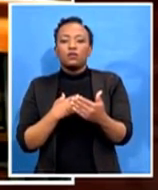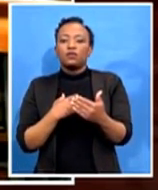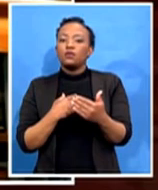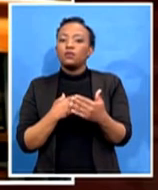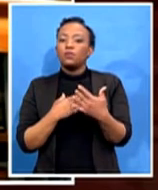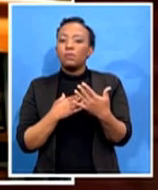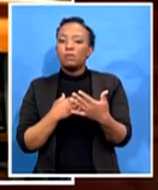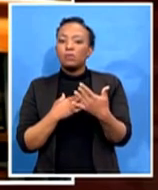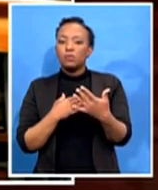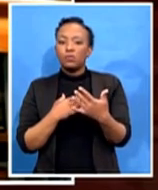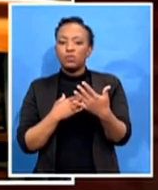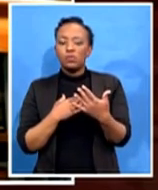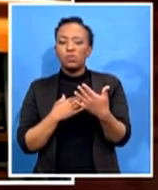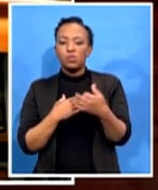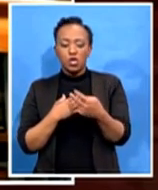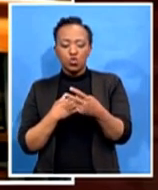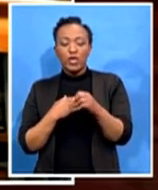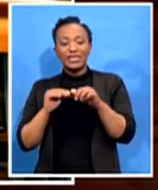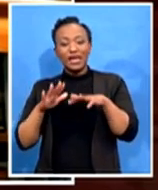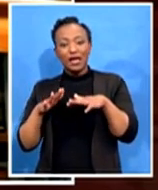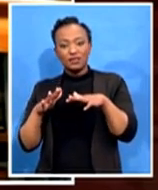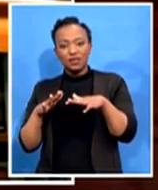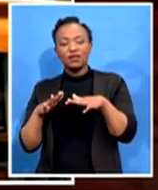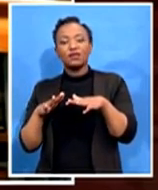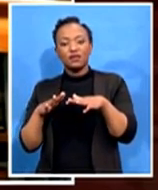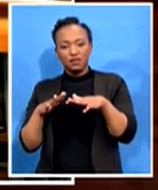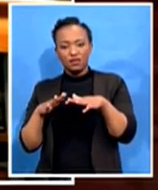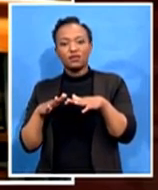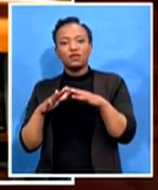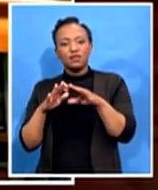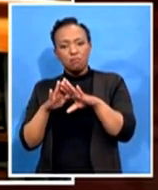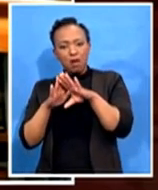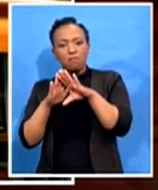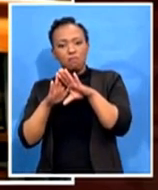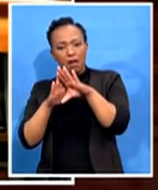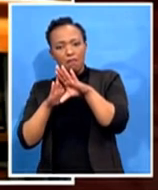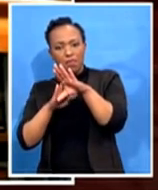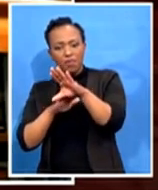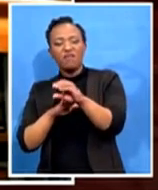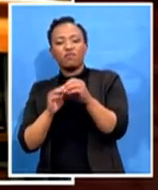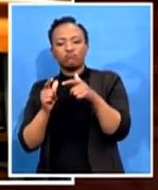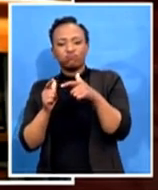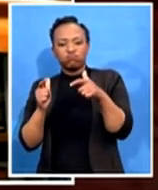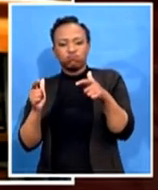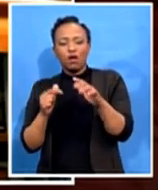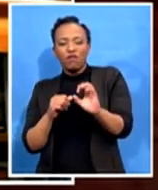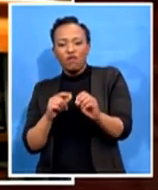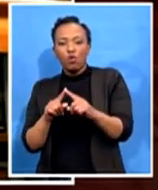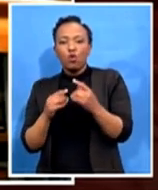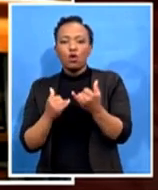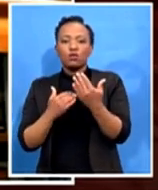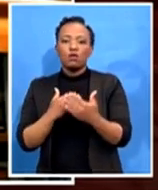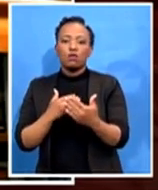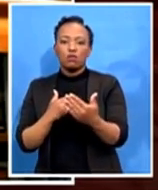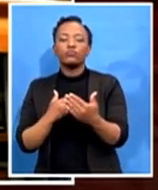2019. So you can see that they have been moving from strength to strength, and that's why I predicted that